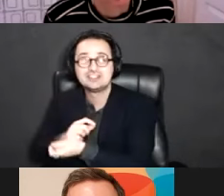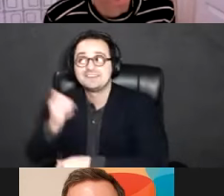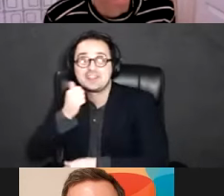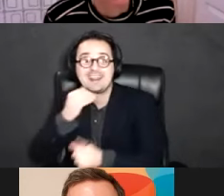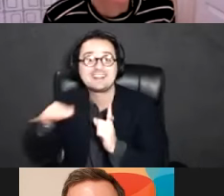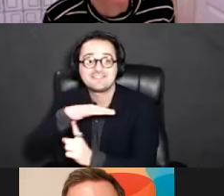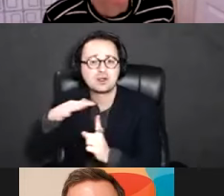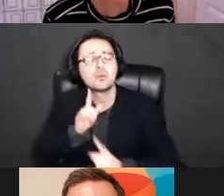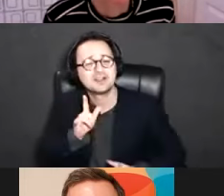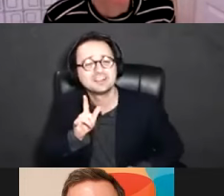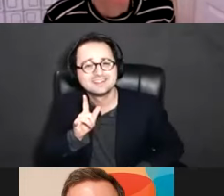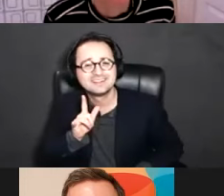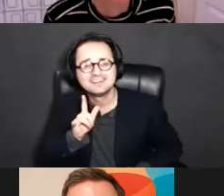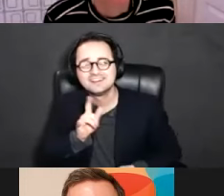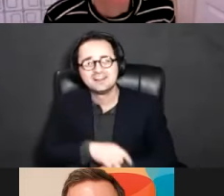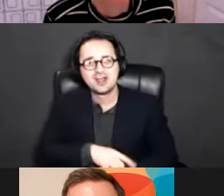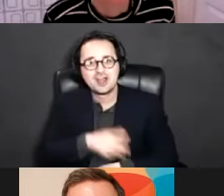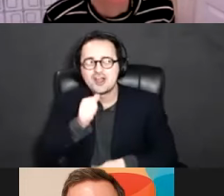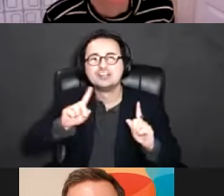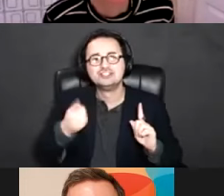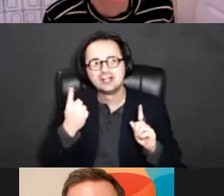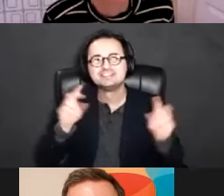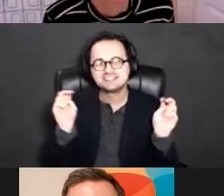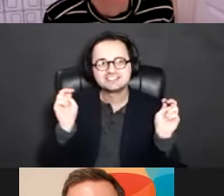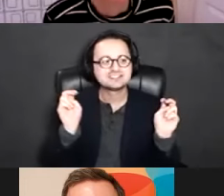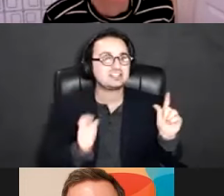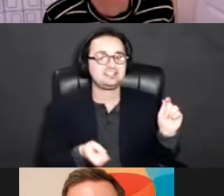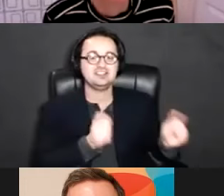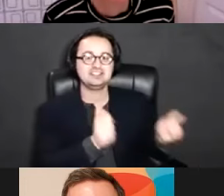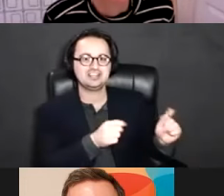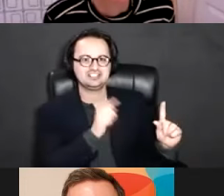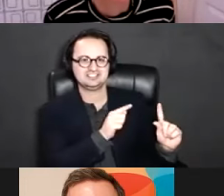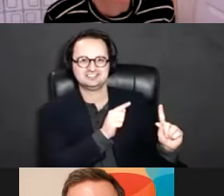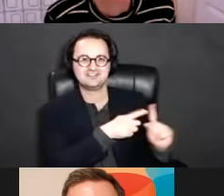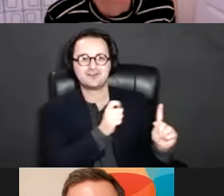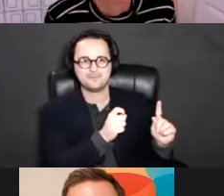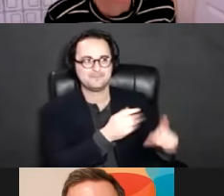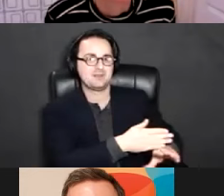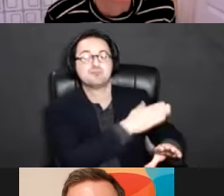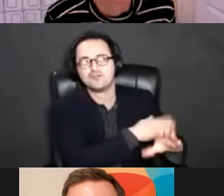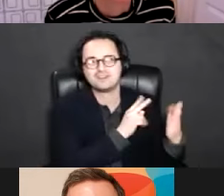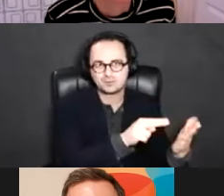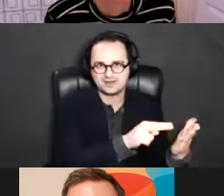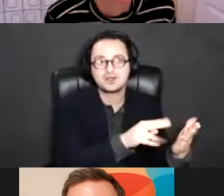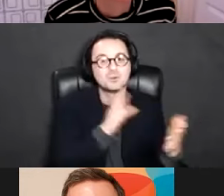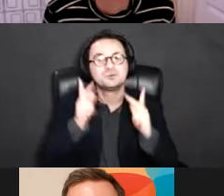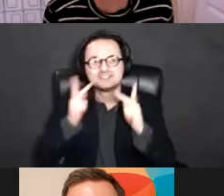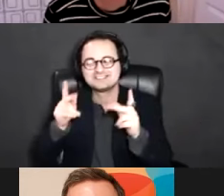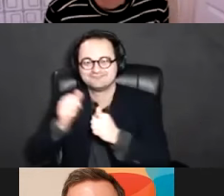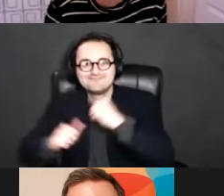environment, not just the changes that are linked to improvements in reading.